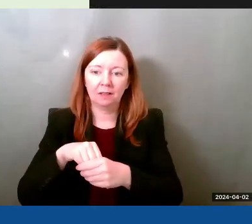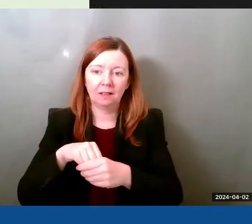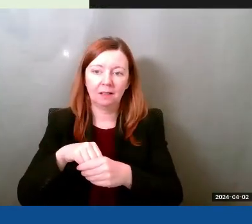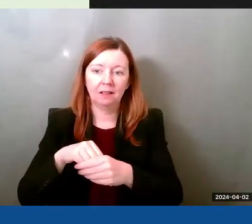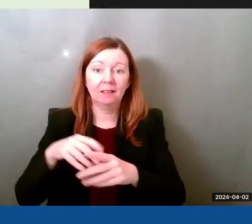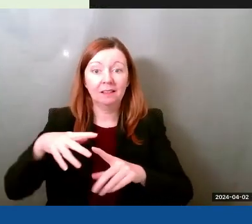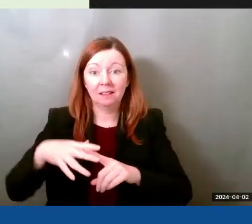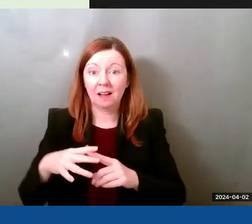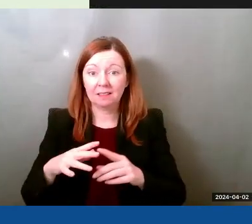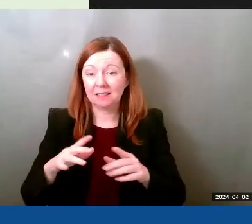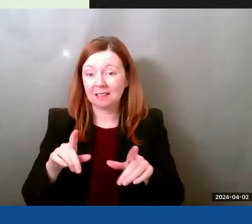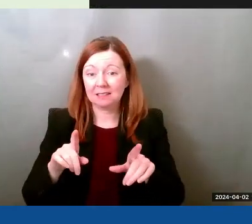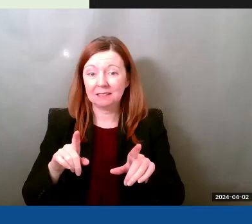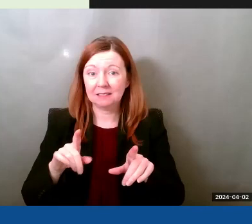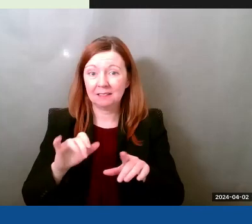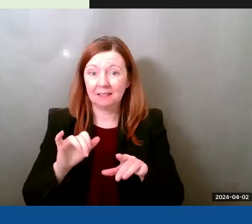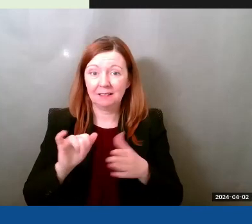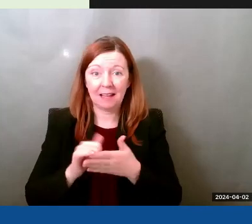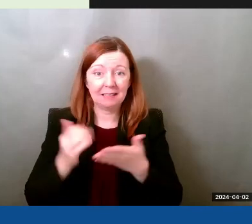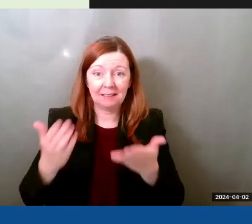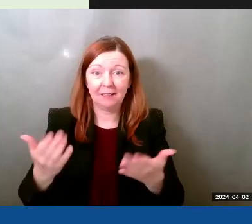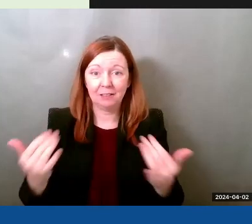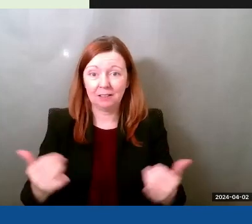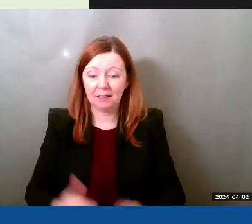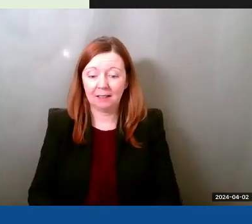as it exists today.